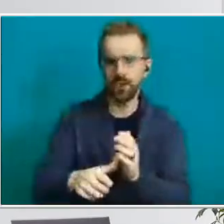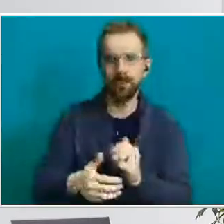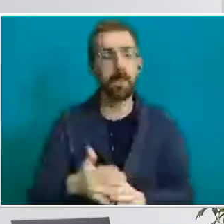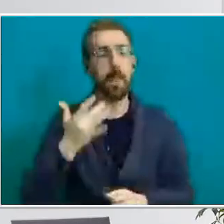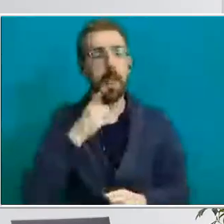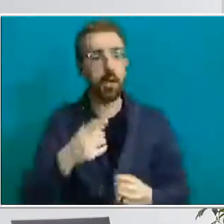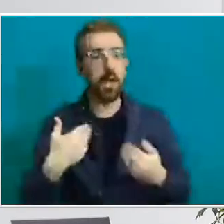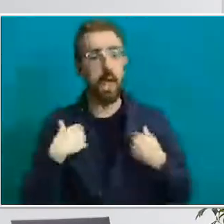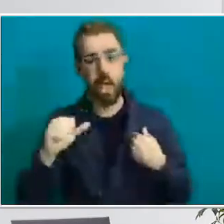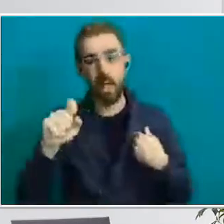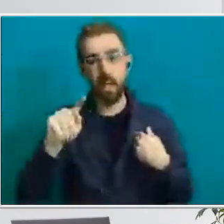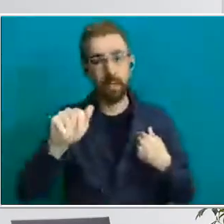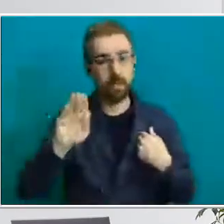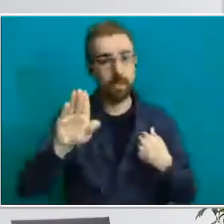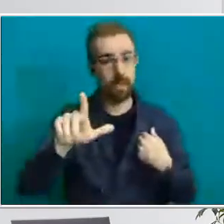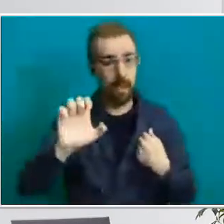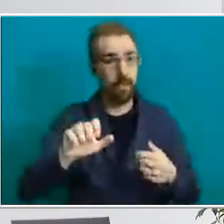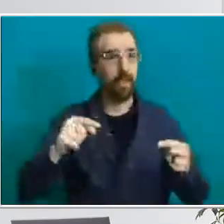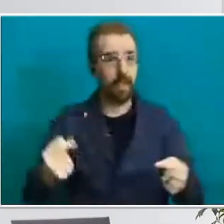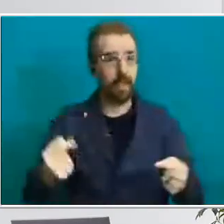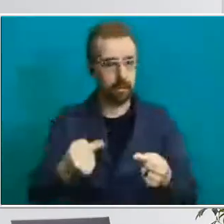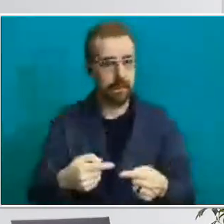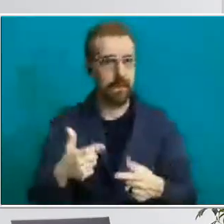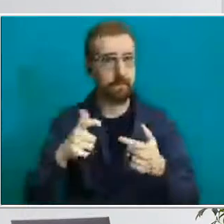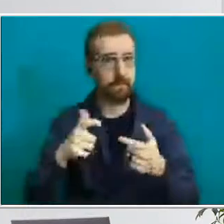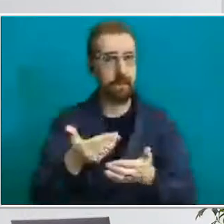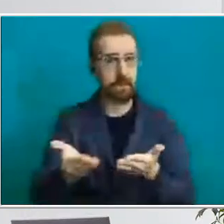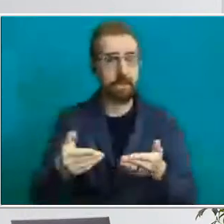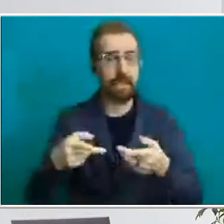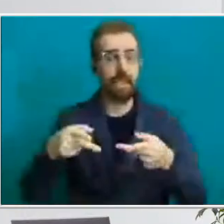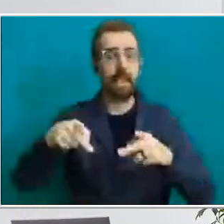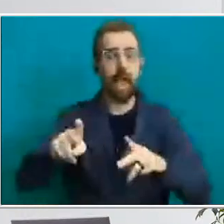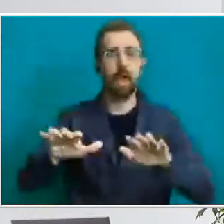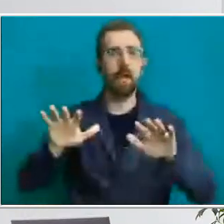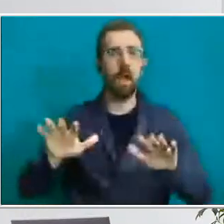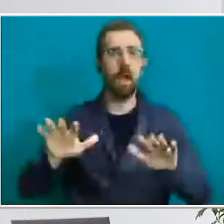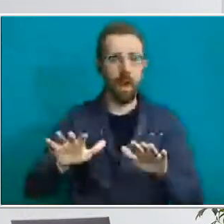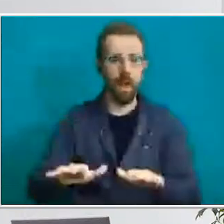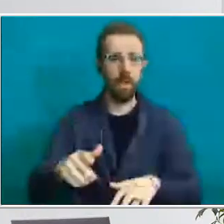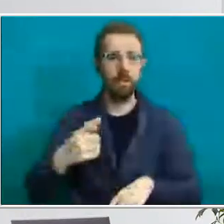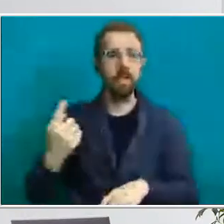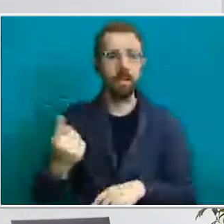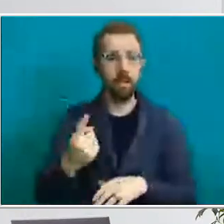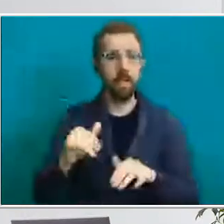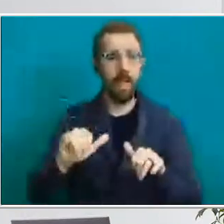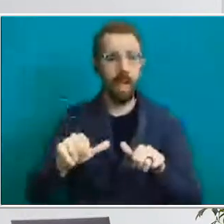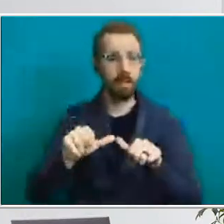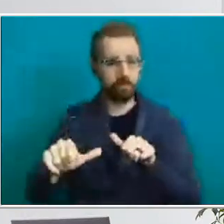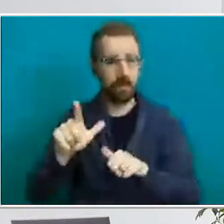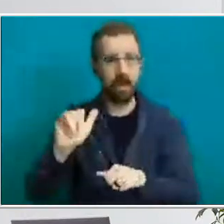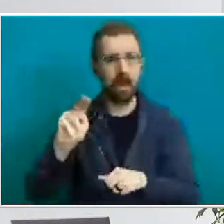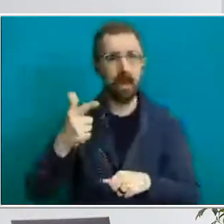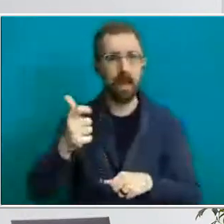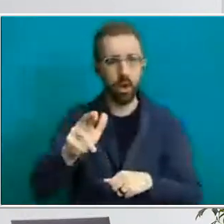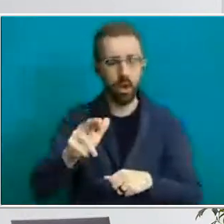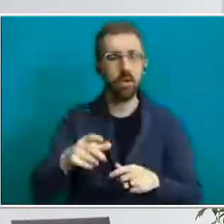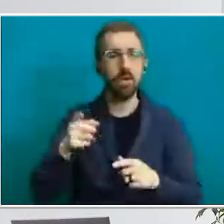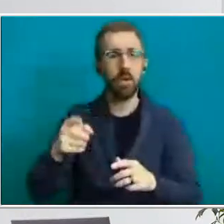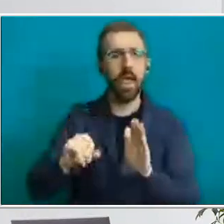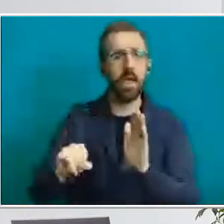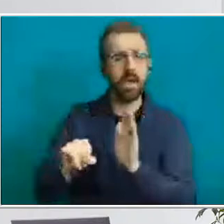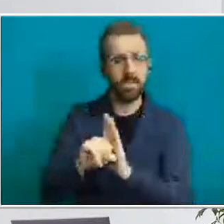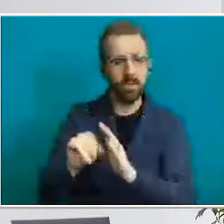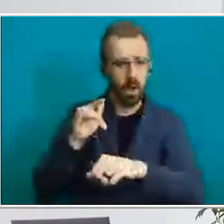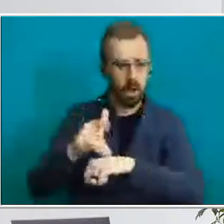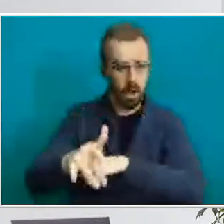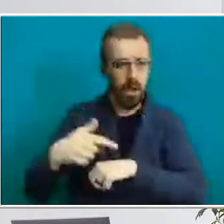stable injury, and then the big thing there is to let it calm down so it isn't something that continues to linger. So by them identifying it early on, we're able